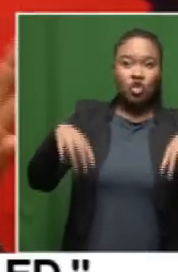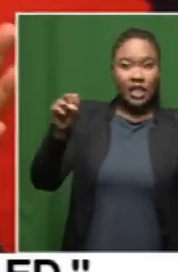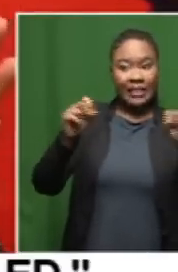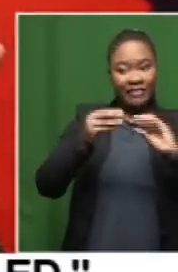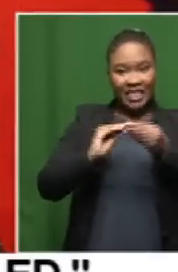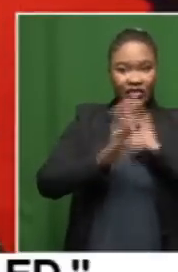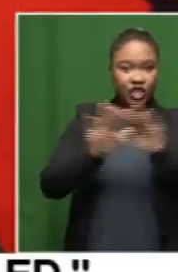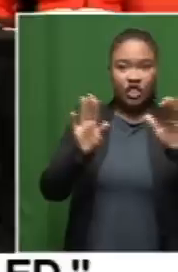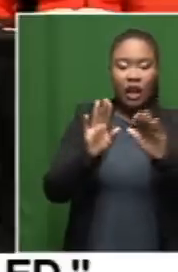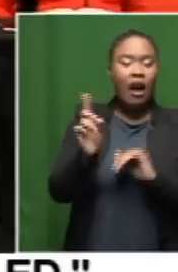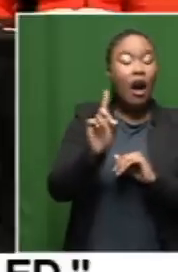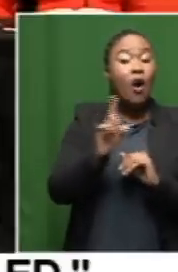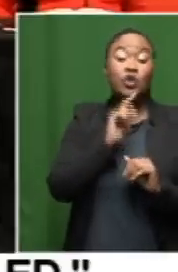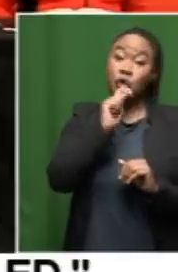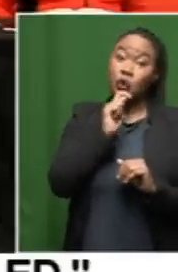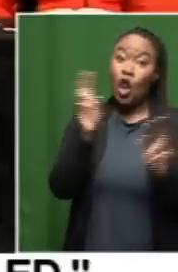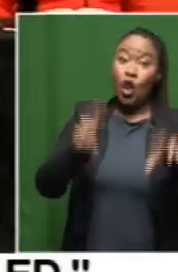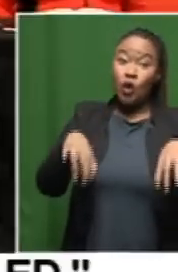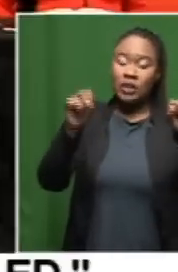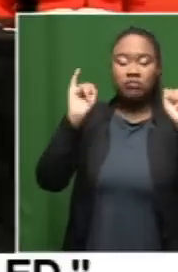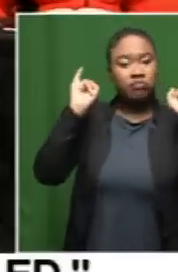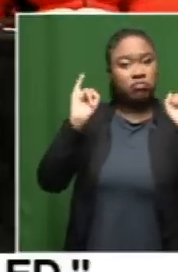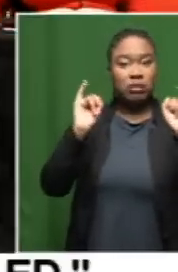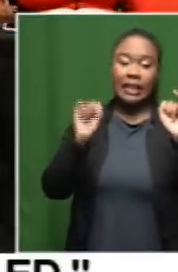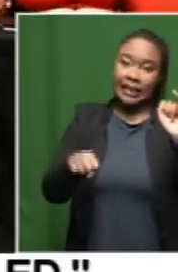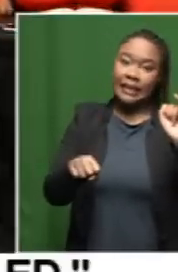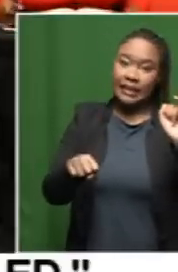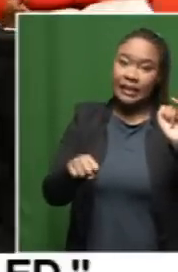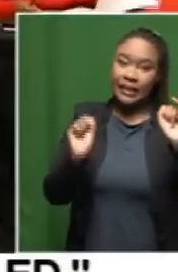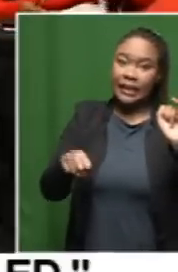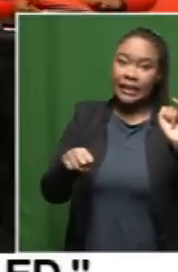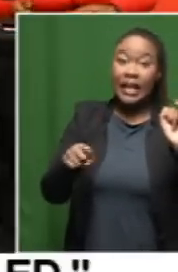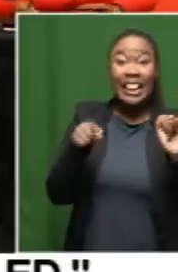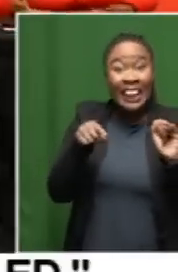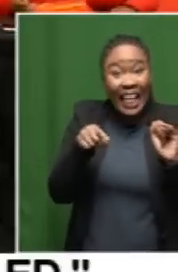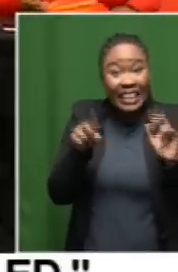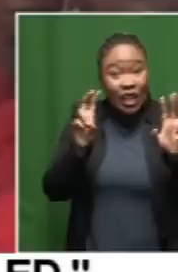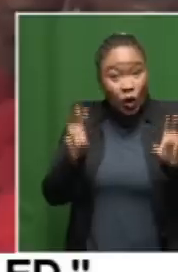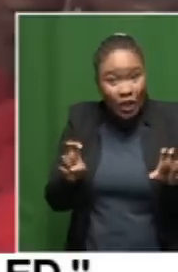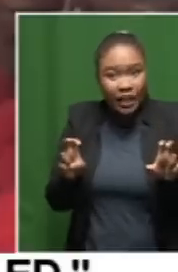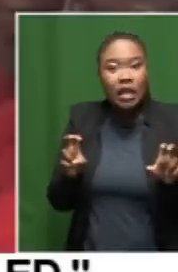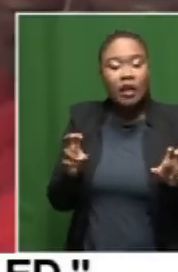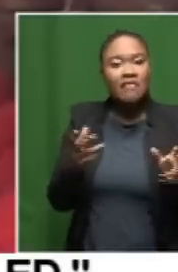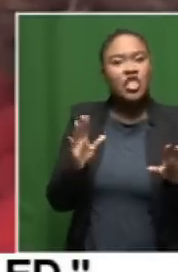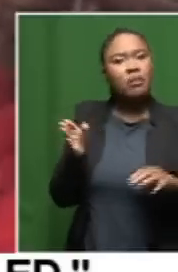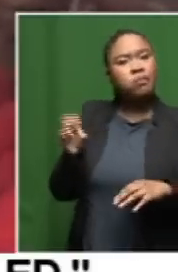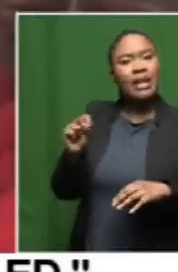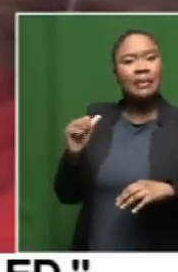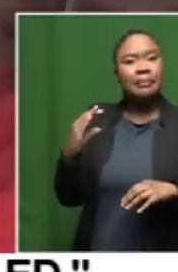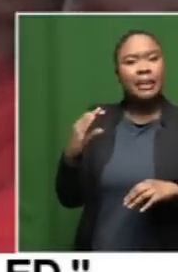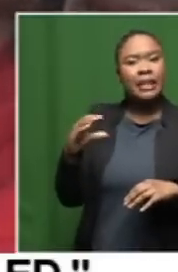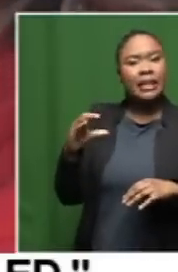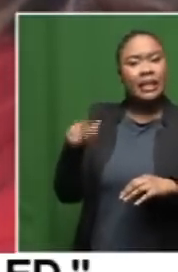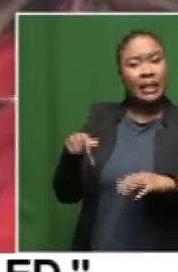at the moment, it's an urgent matter. We also discussed this question extensively regarding load shedding. We are quite convinced